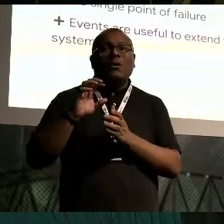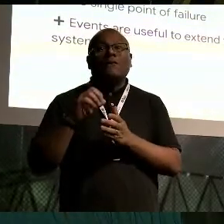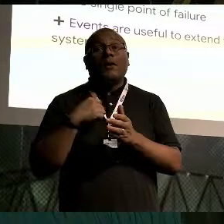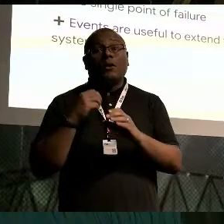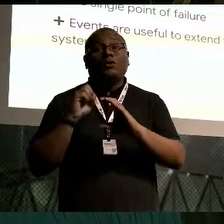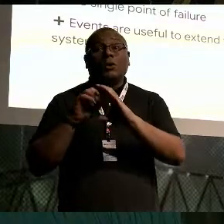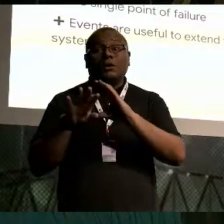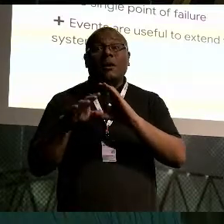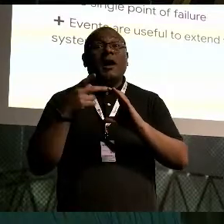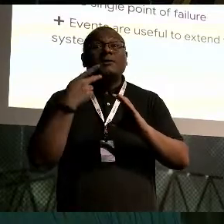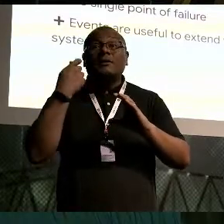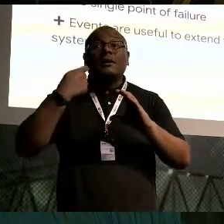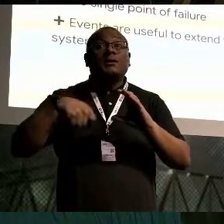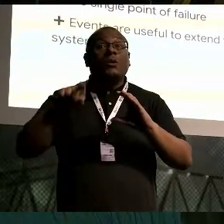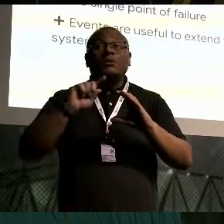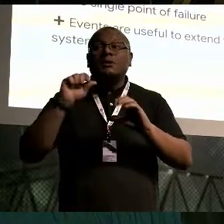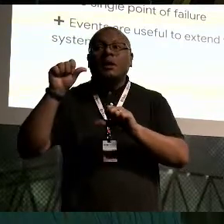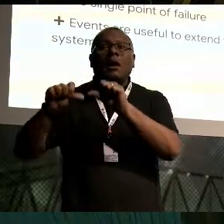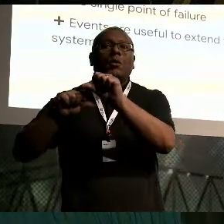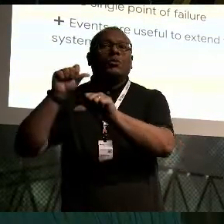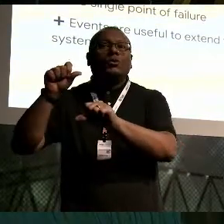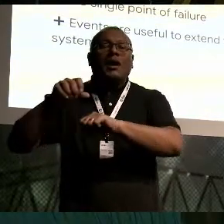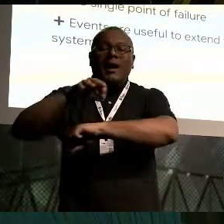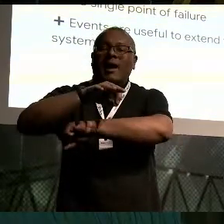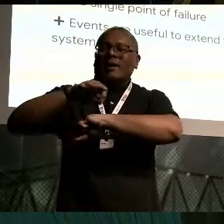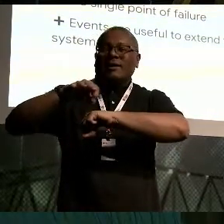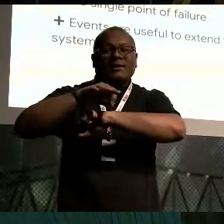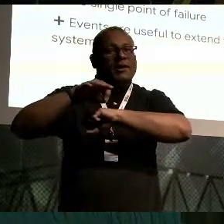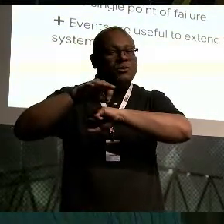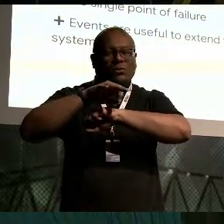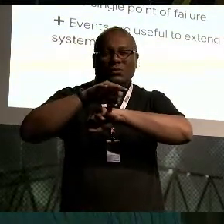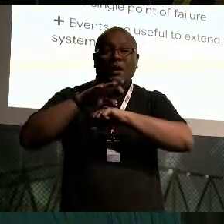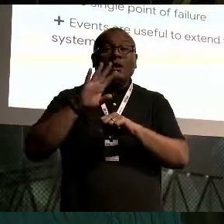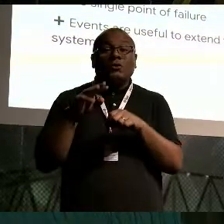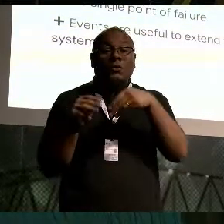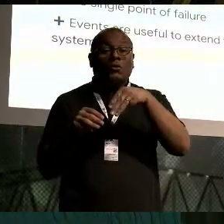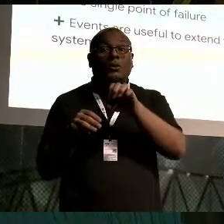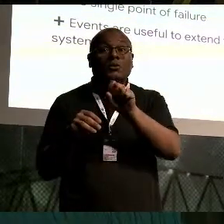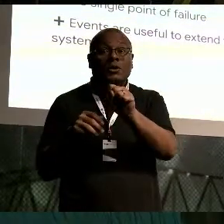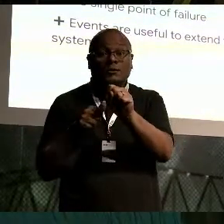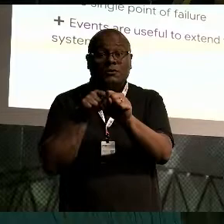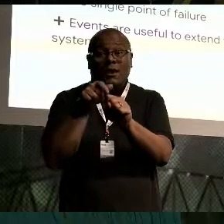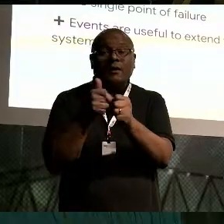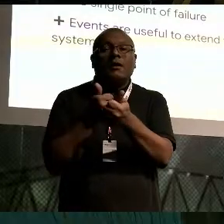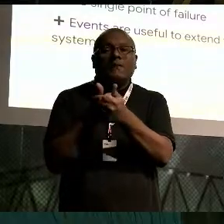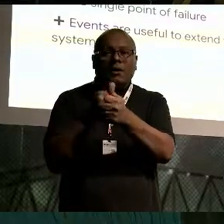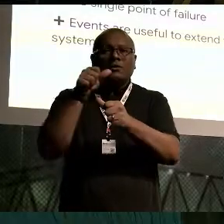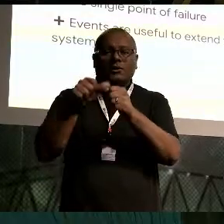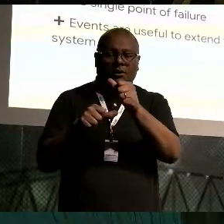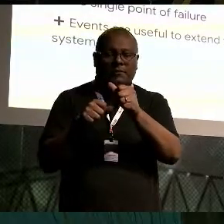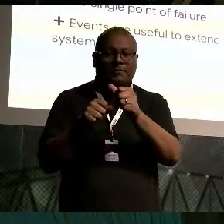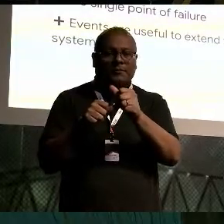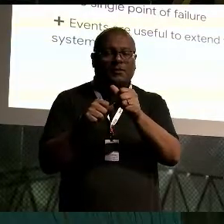it. You don't need to change the rest of your architecture to add new services. On the other